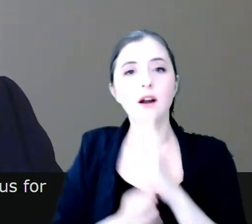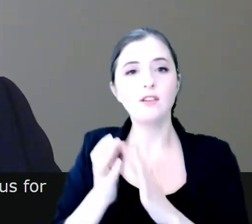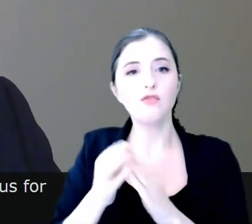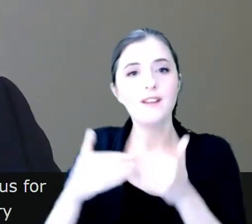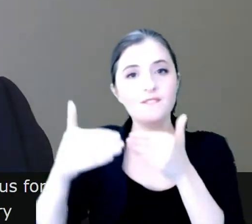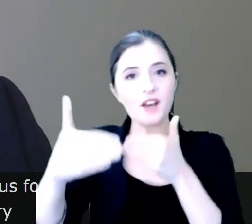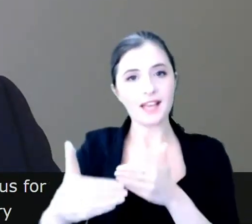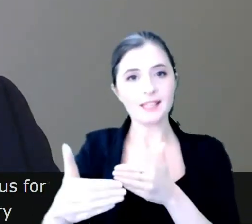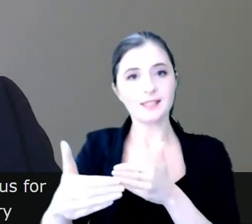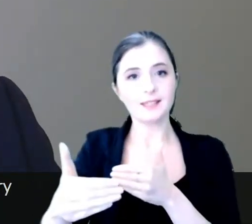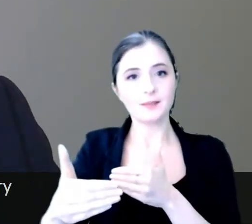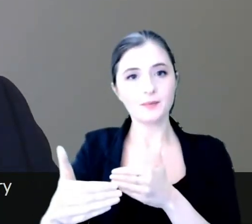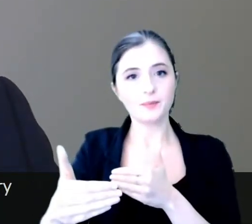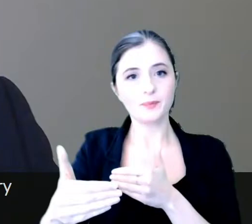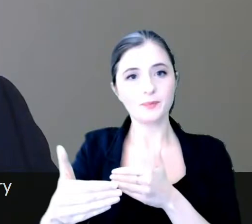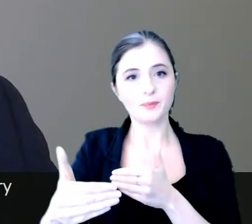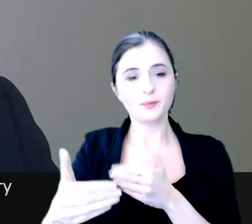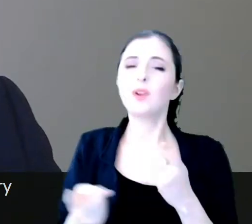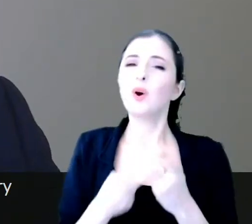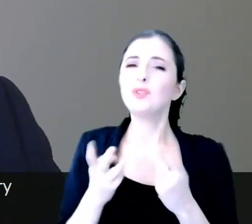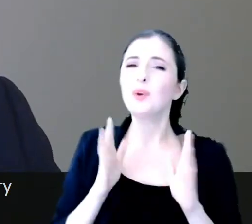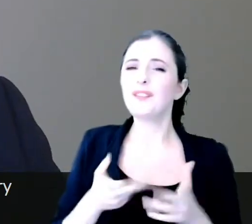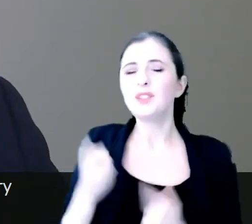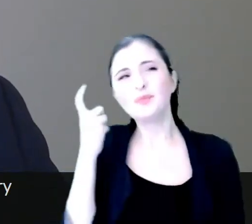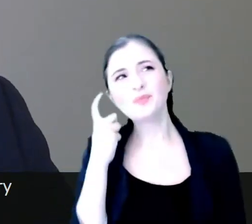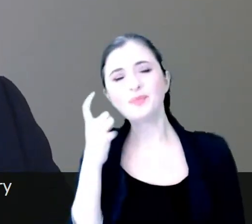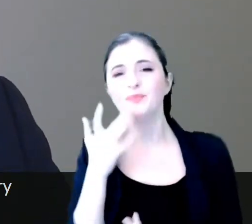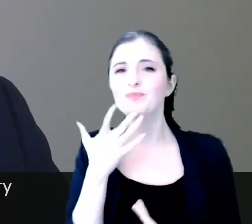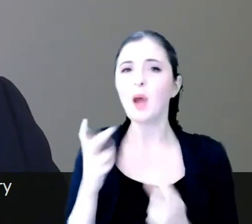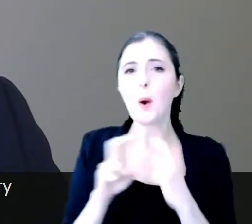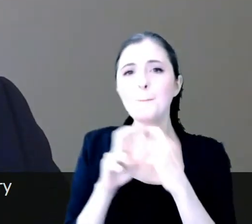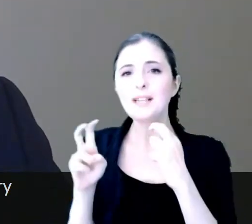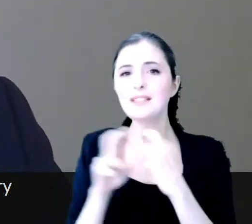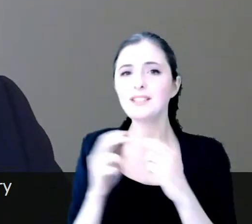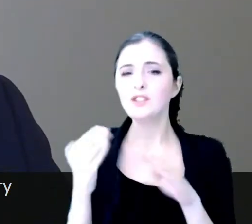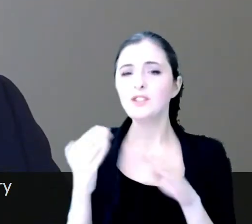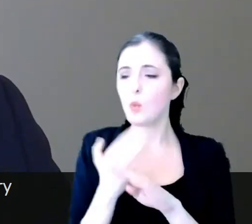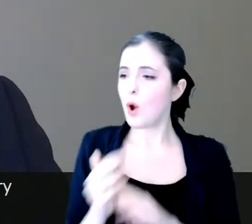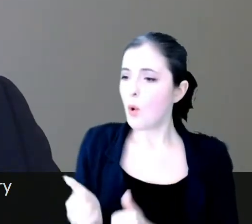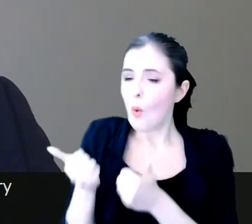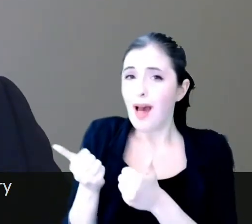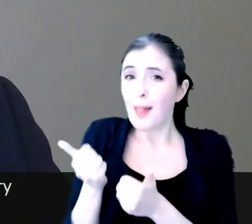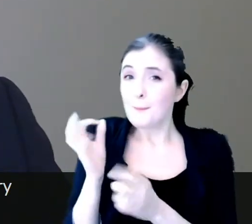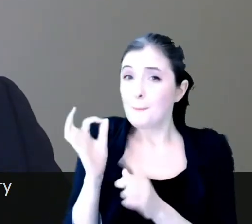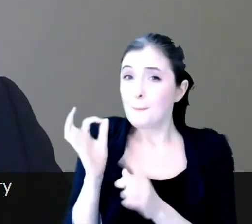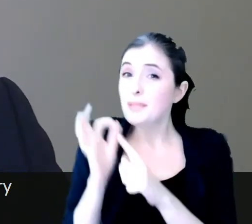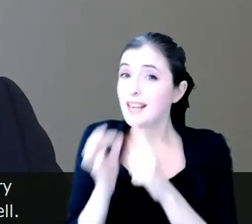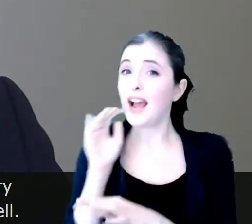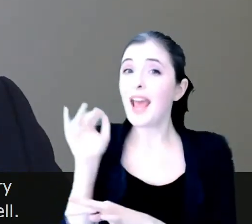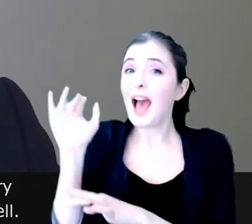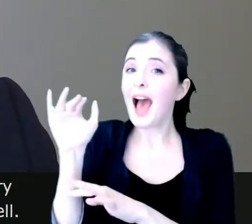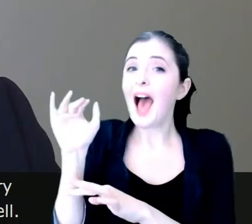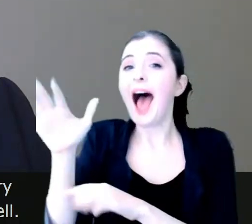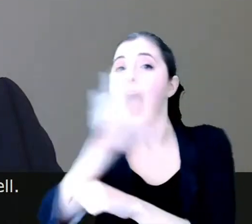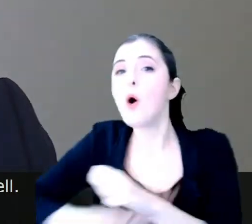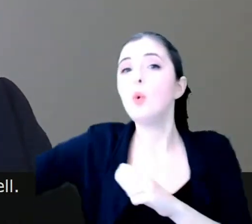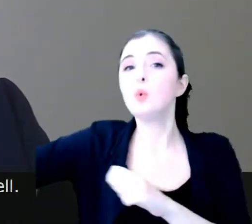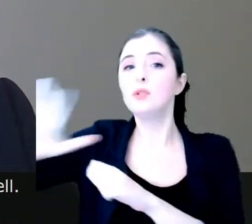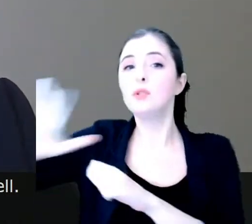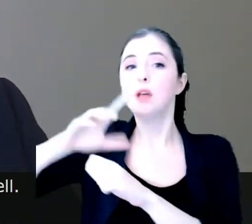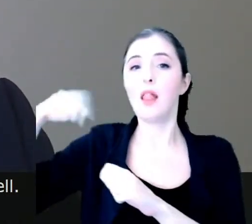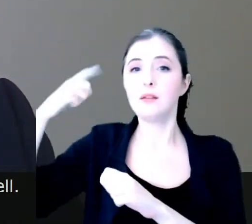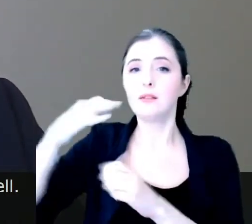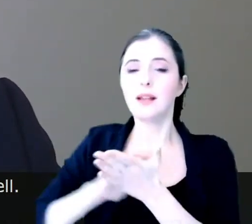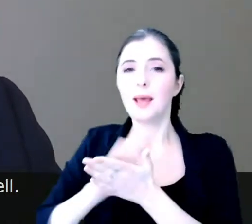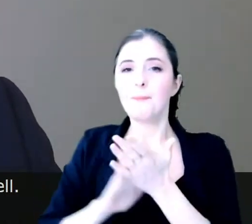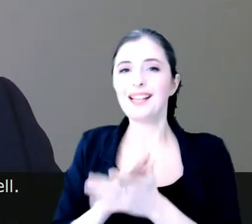is making sure that our buses can work really well, particularly in outer London, so that people aren't tempted to get in a car instead, because